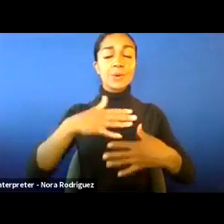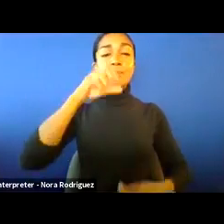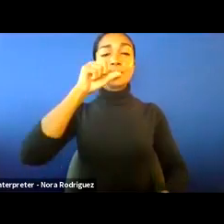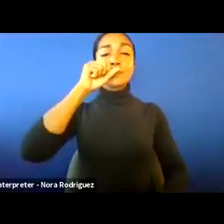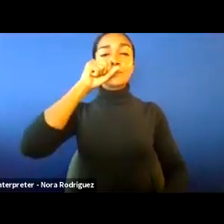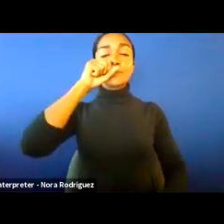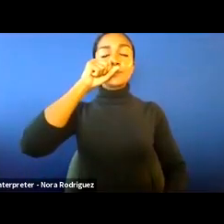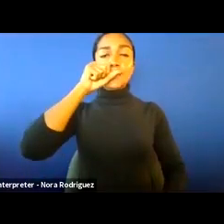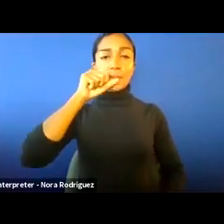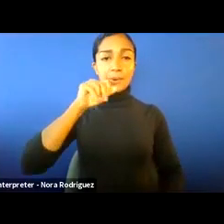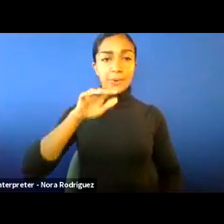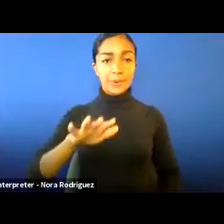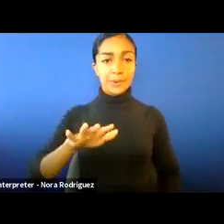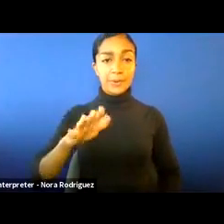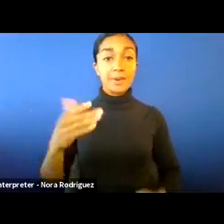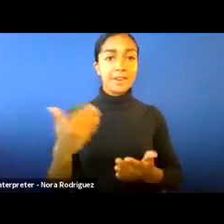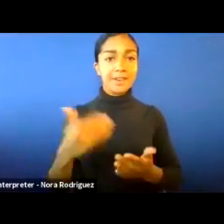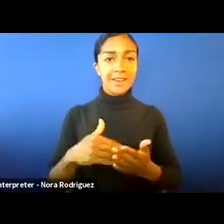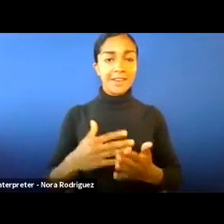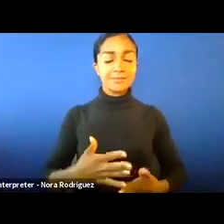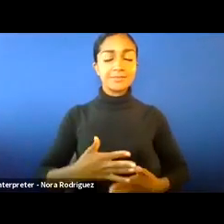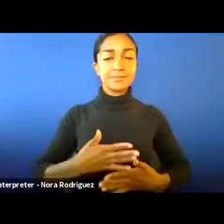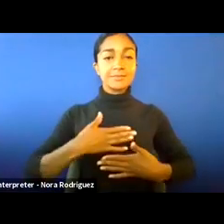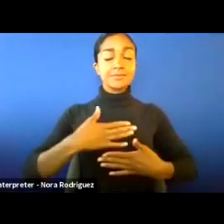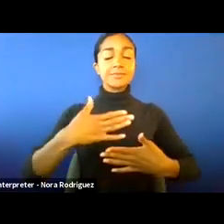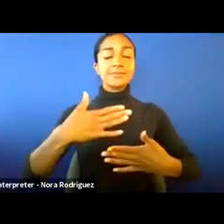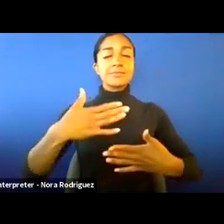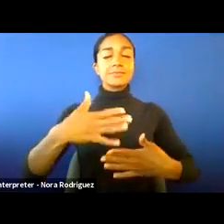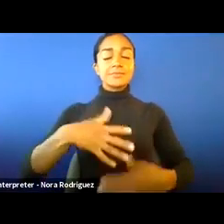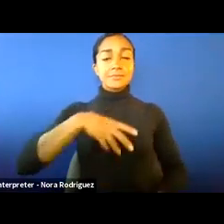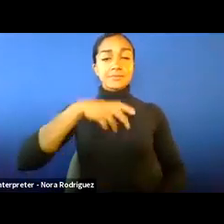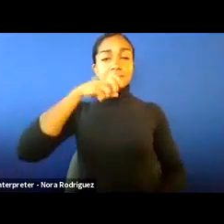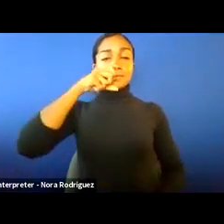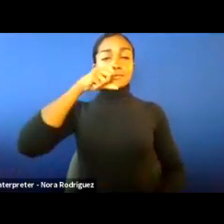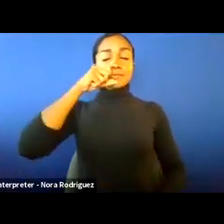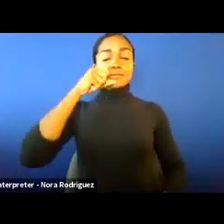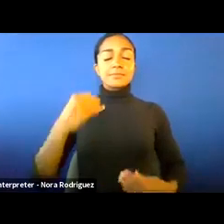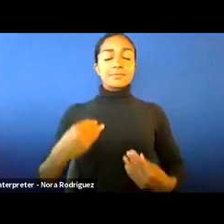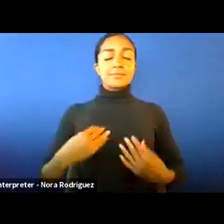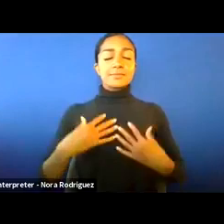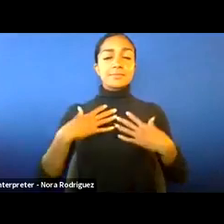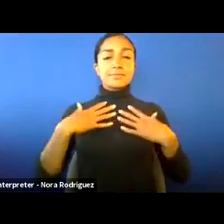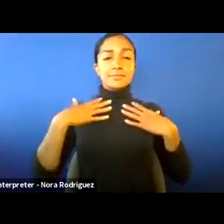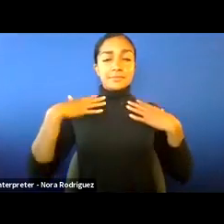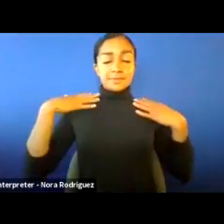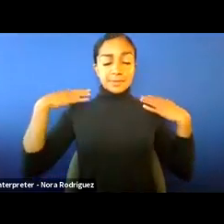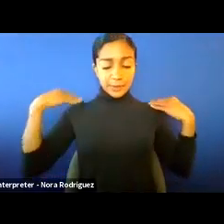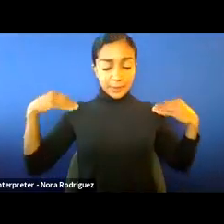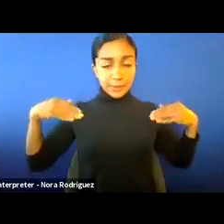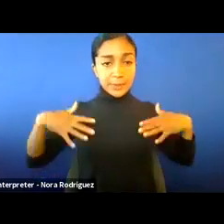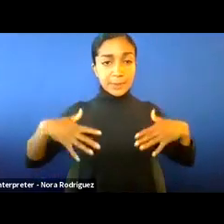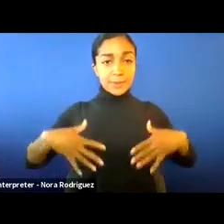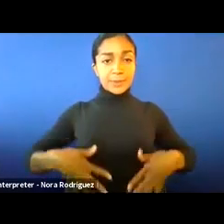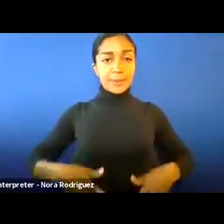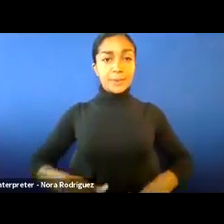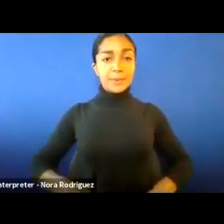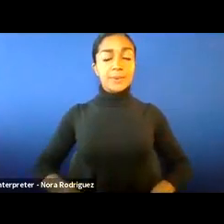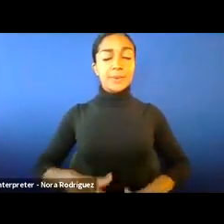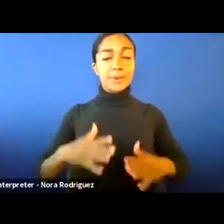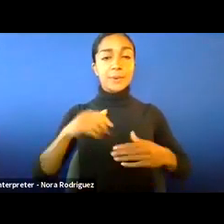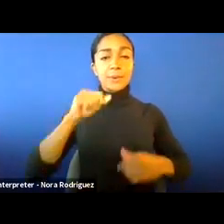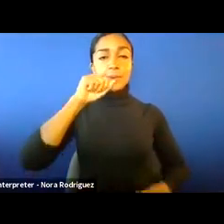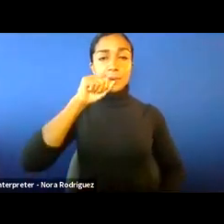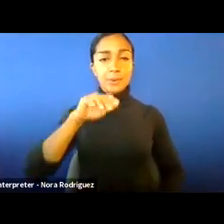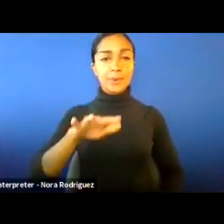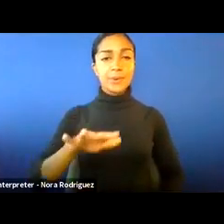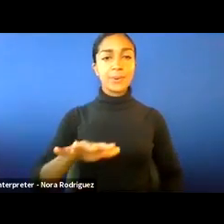And again, breathe in, fill chest, belly, back, toes, and release.